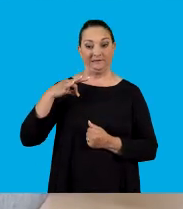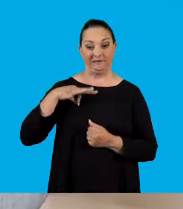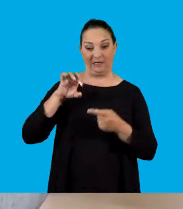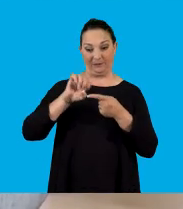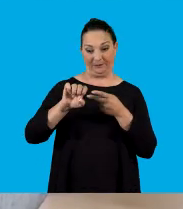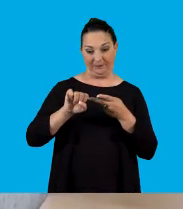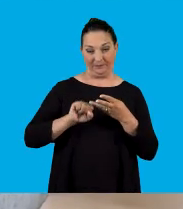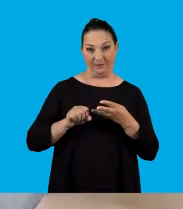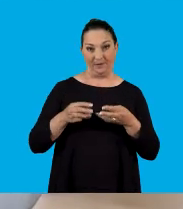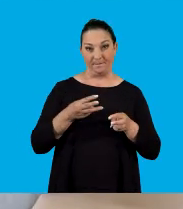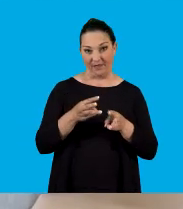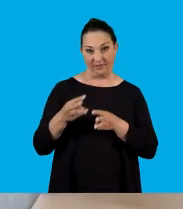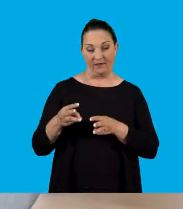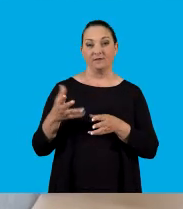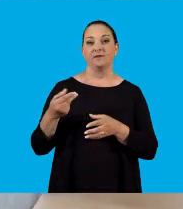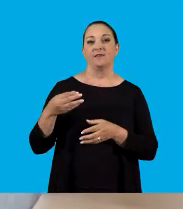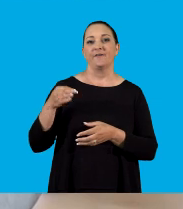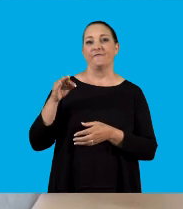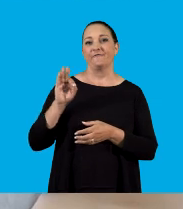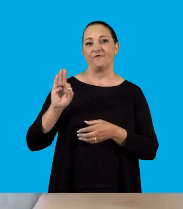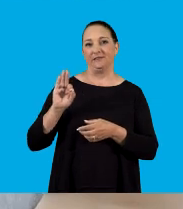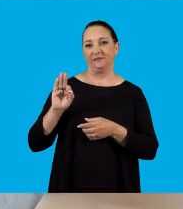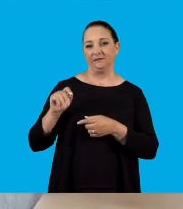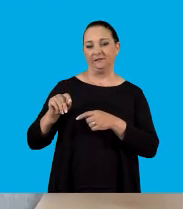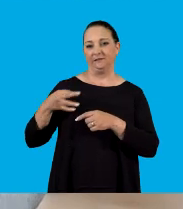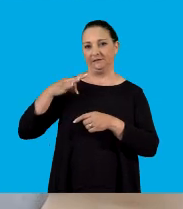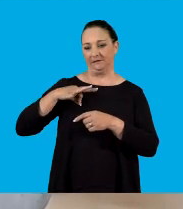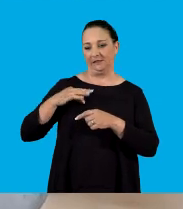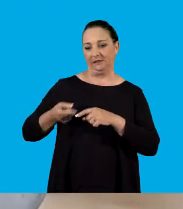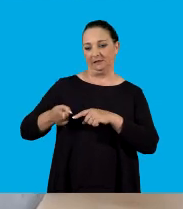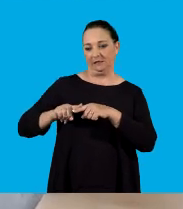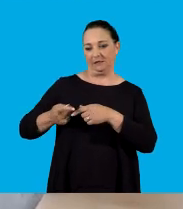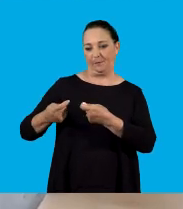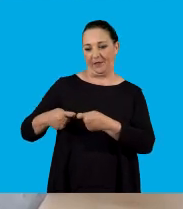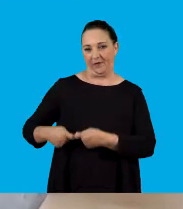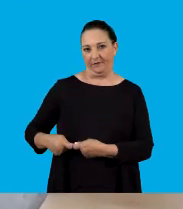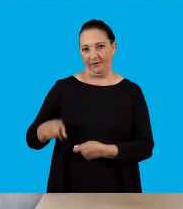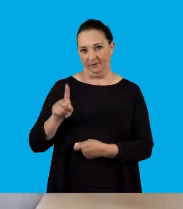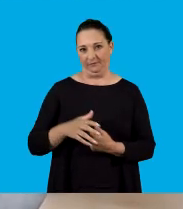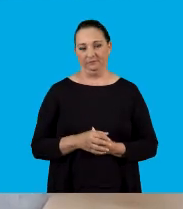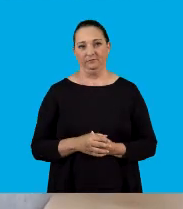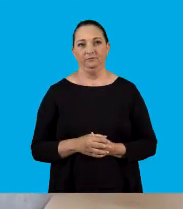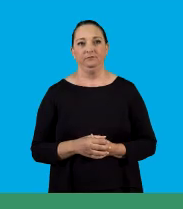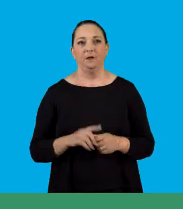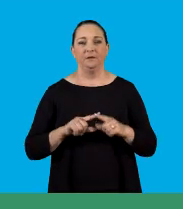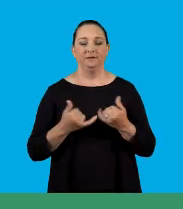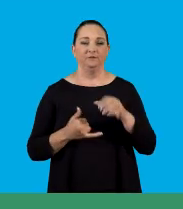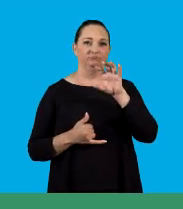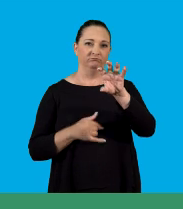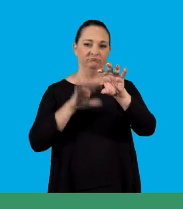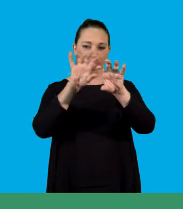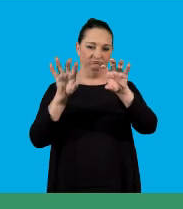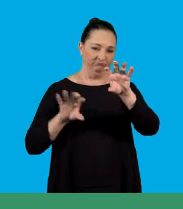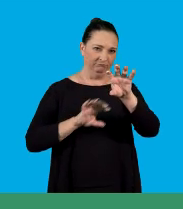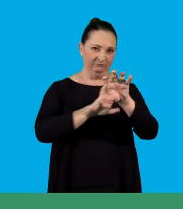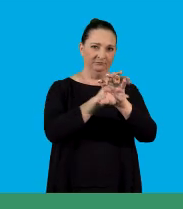determination methods and the fringe benefits. So what is it that we've covered? But we'll start with our concept map. These are the things